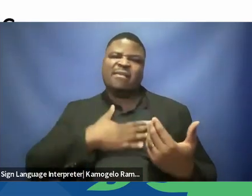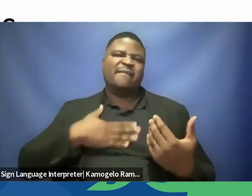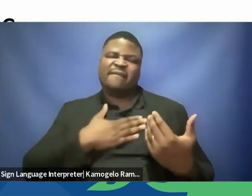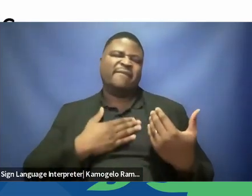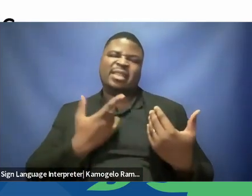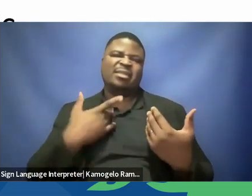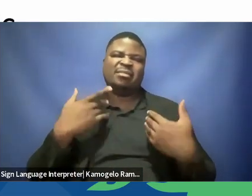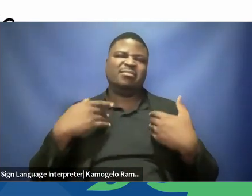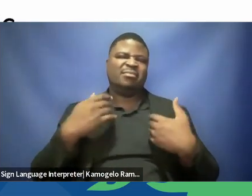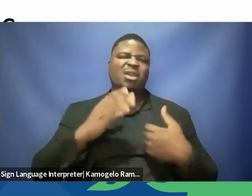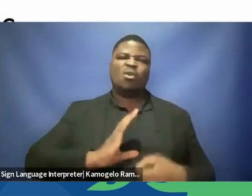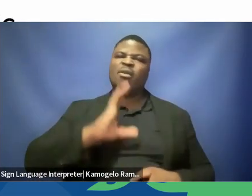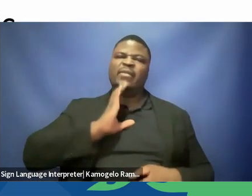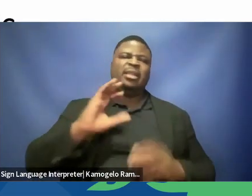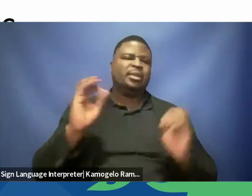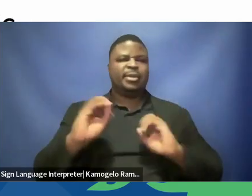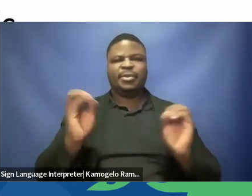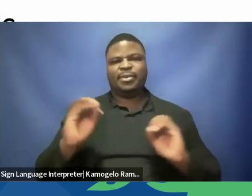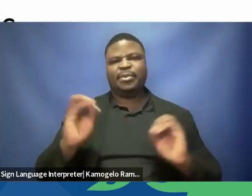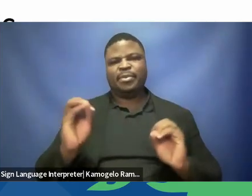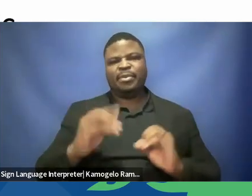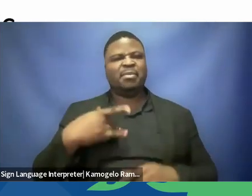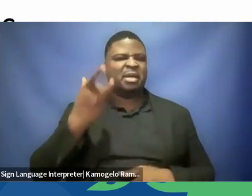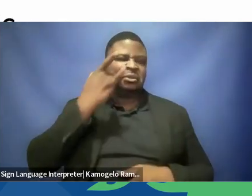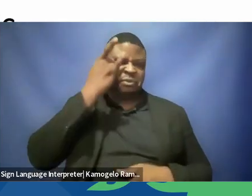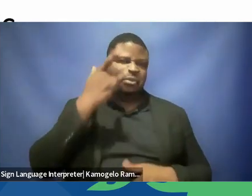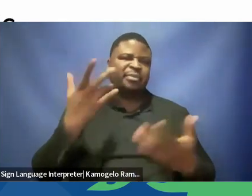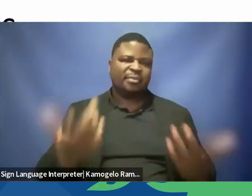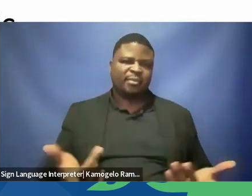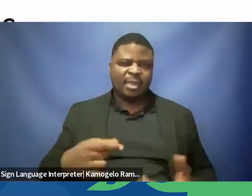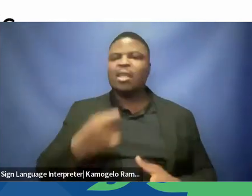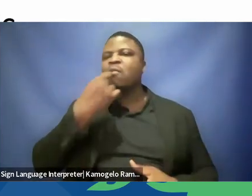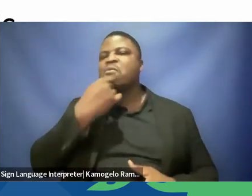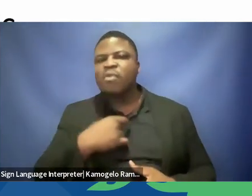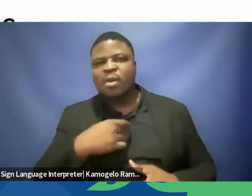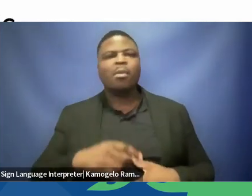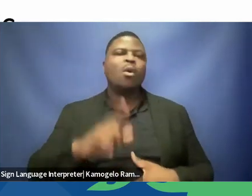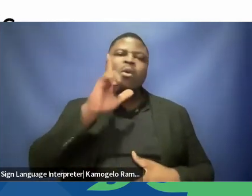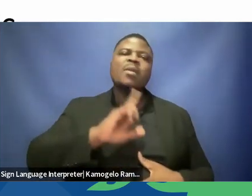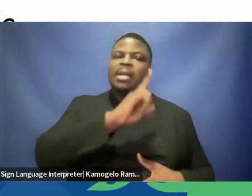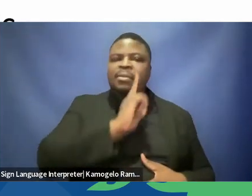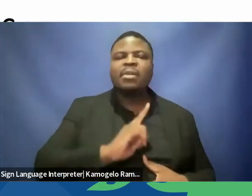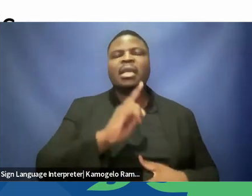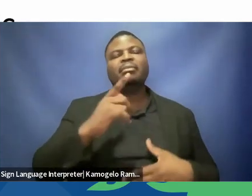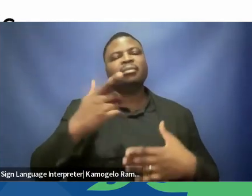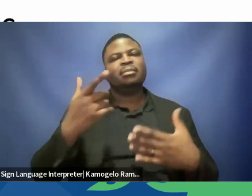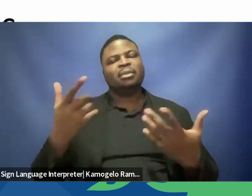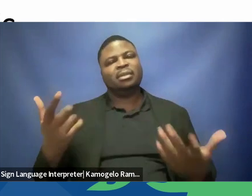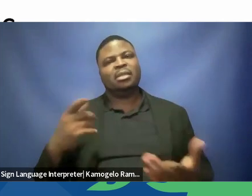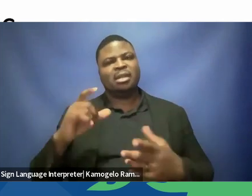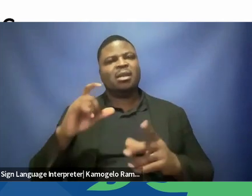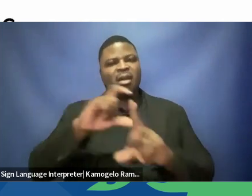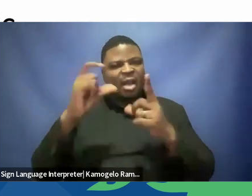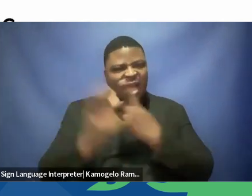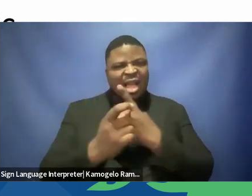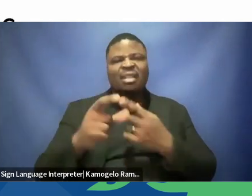ashamed or feel insecure about their body. They, in the gay culture or in the queer culture, the masculine, more beautiful men